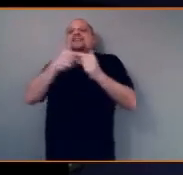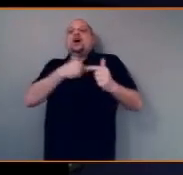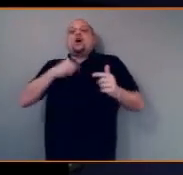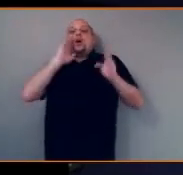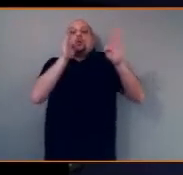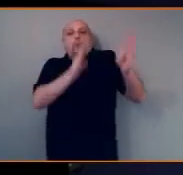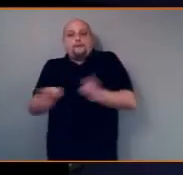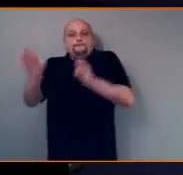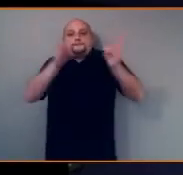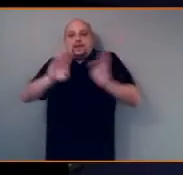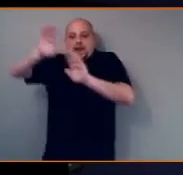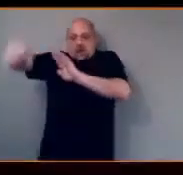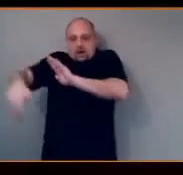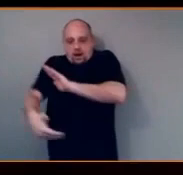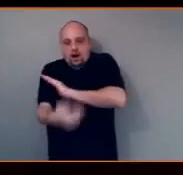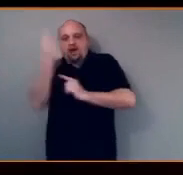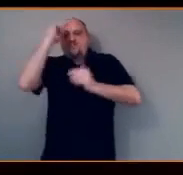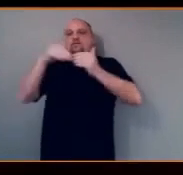is asleep.